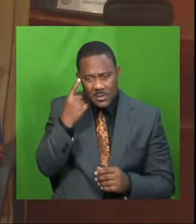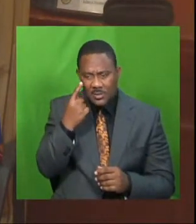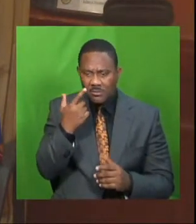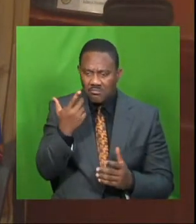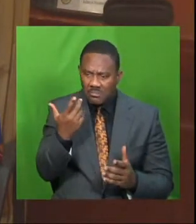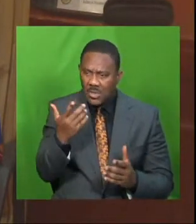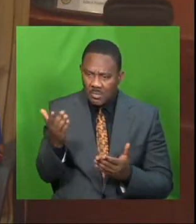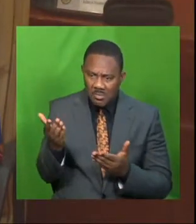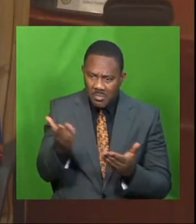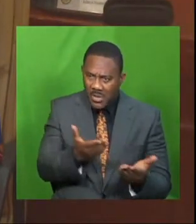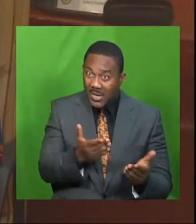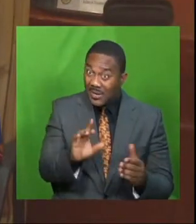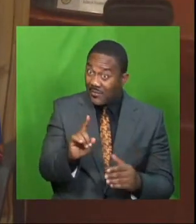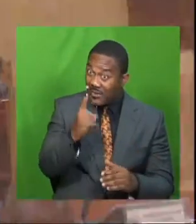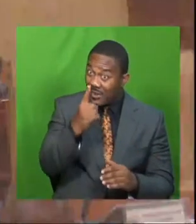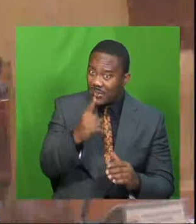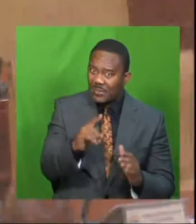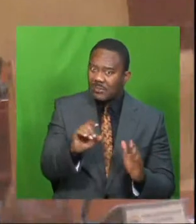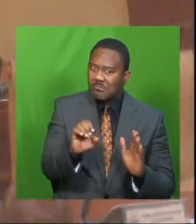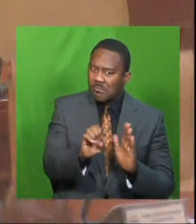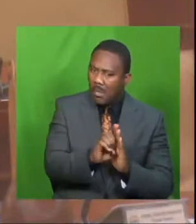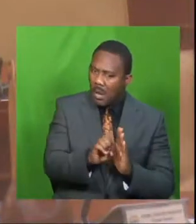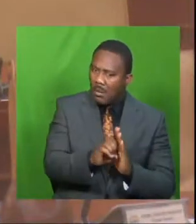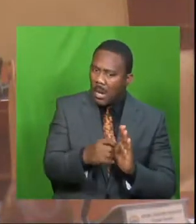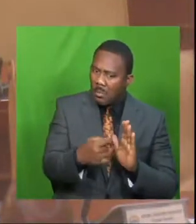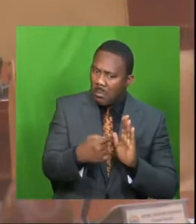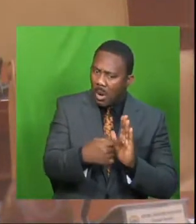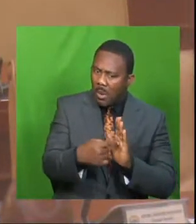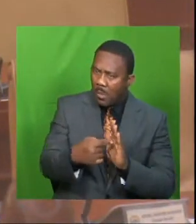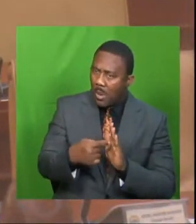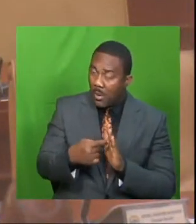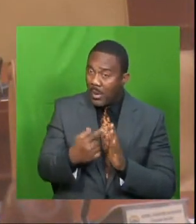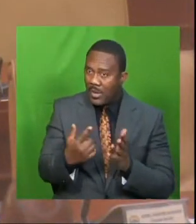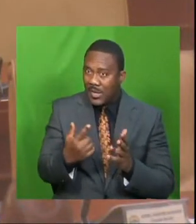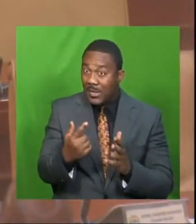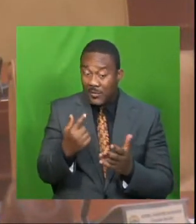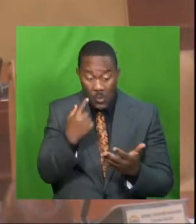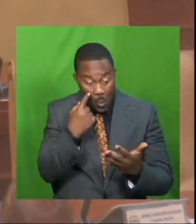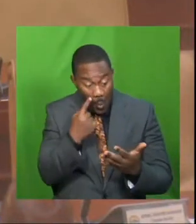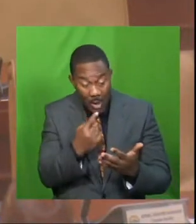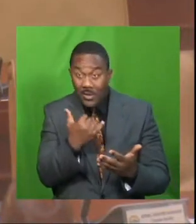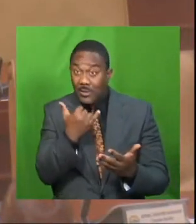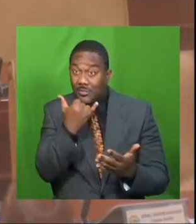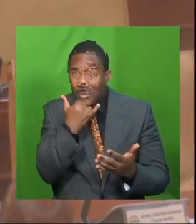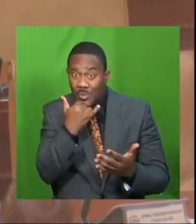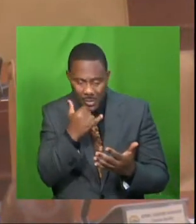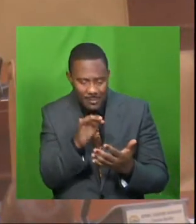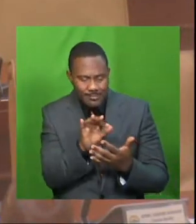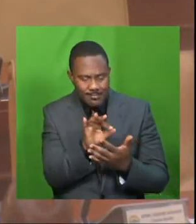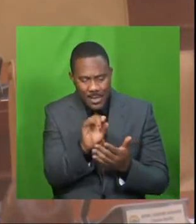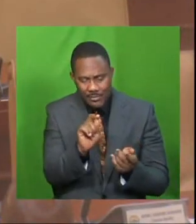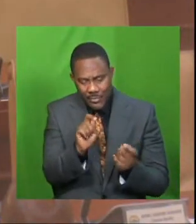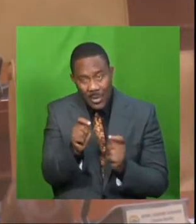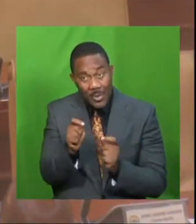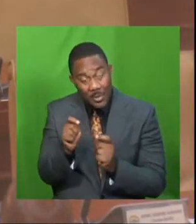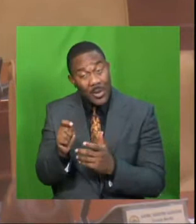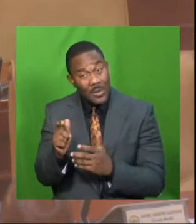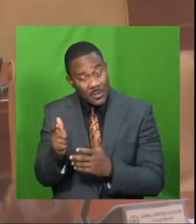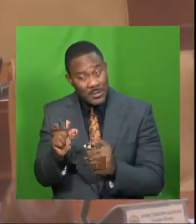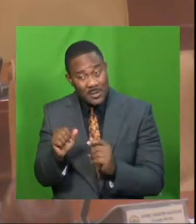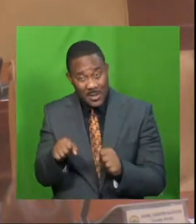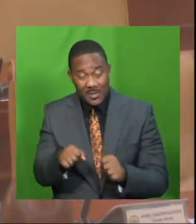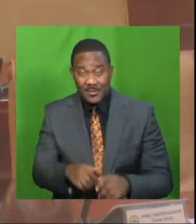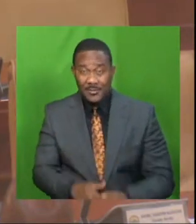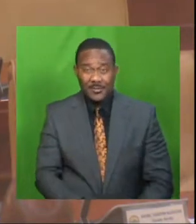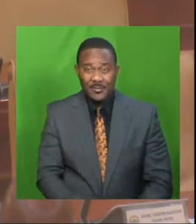scheme so that when there are teething problems, they'll be able to factor those in the main rollout.